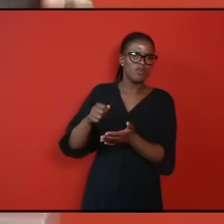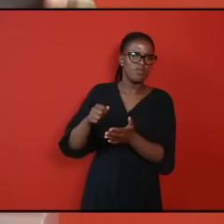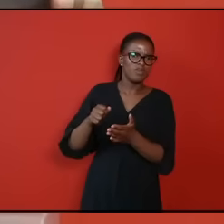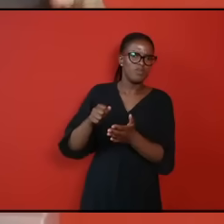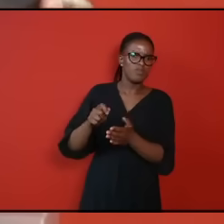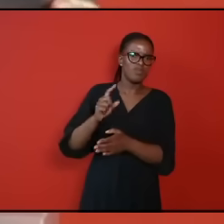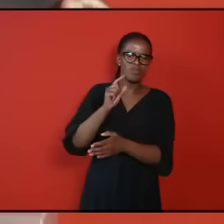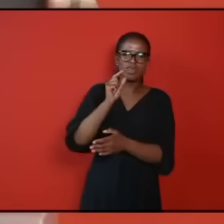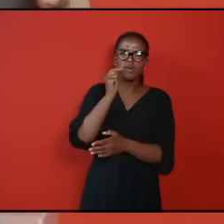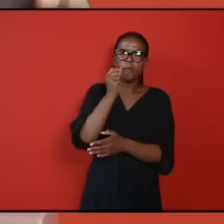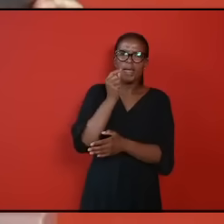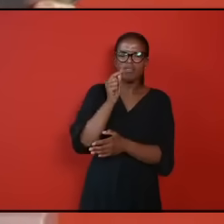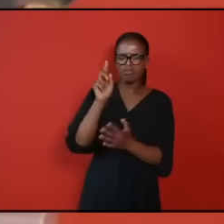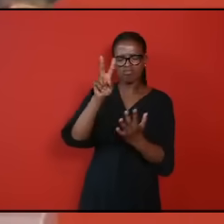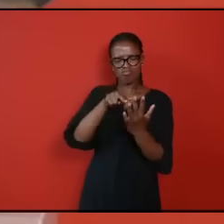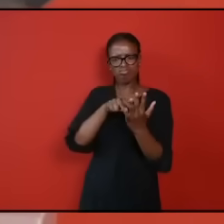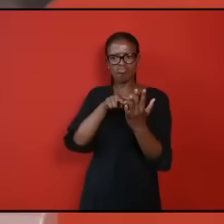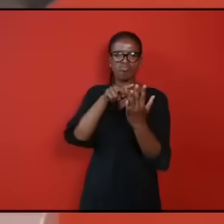Pass.